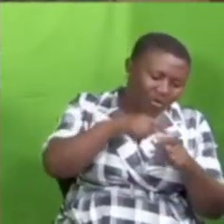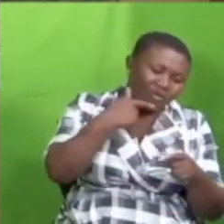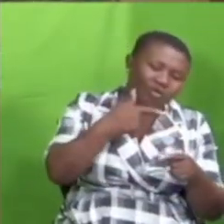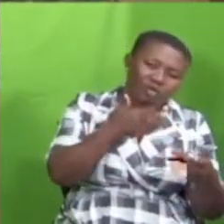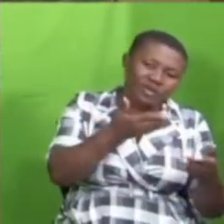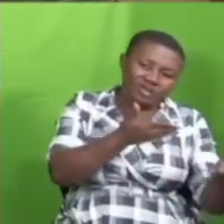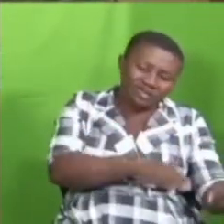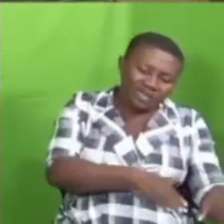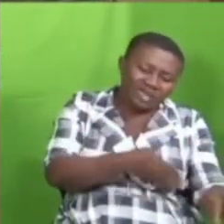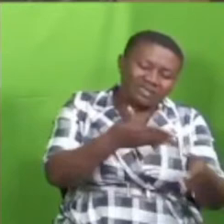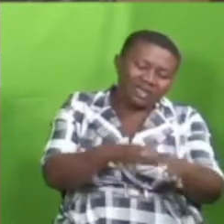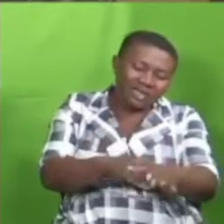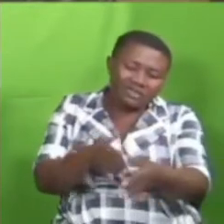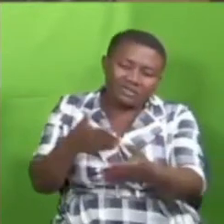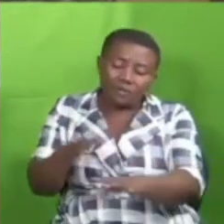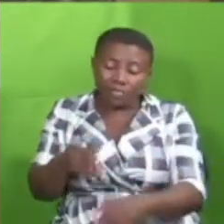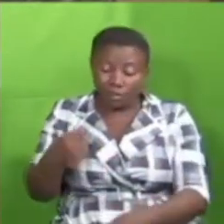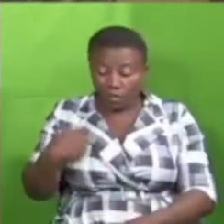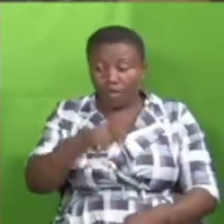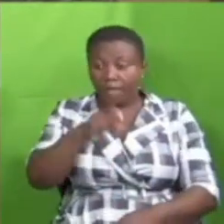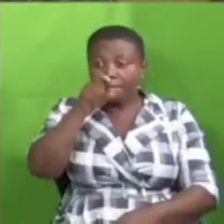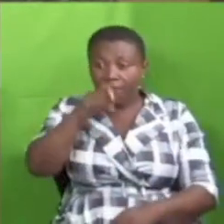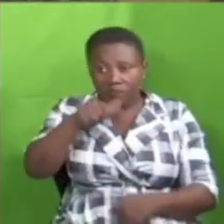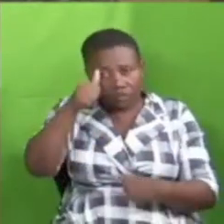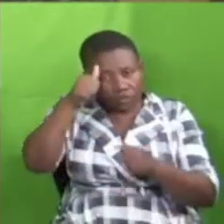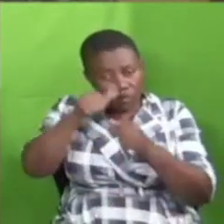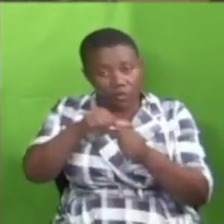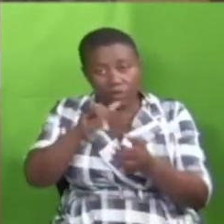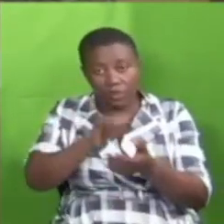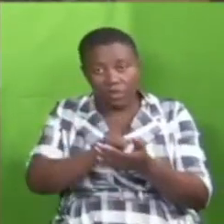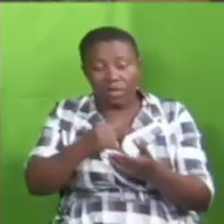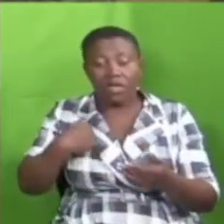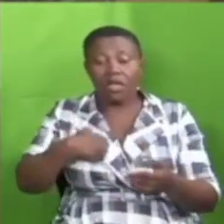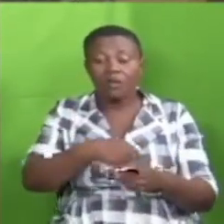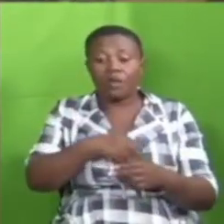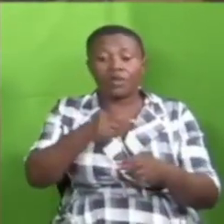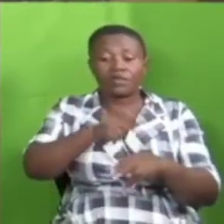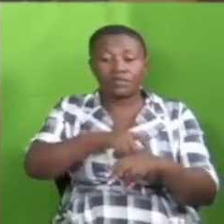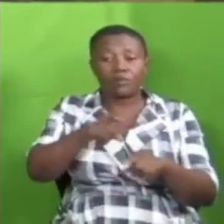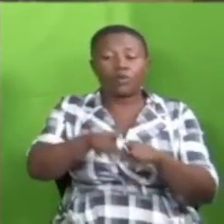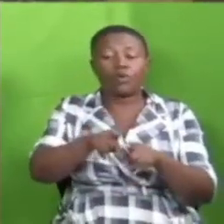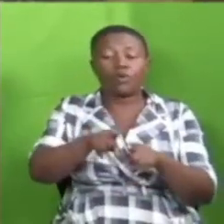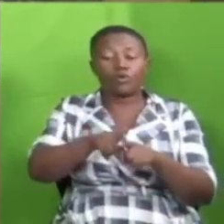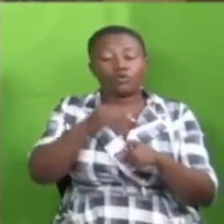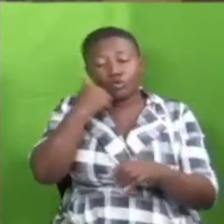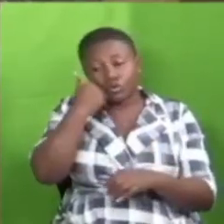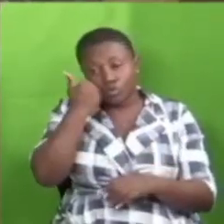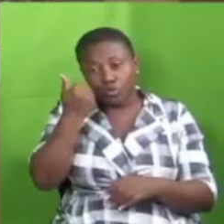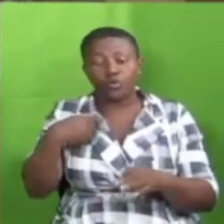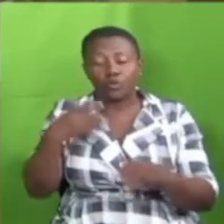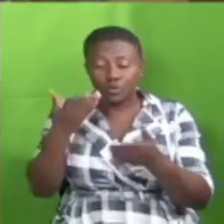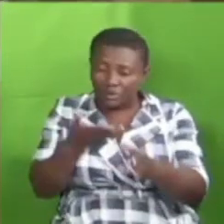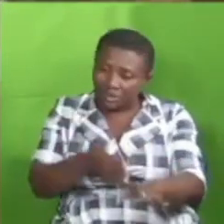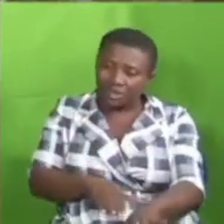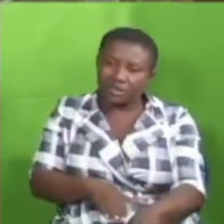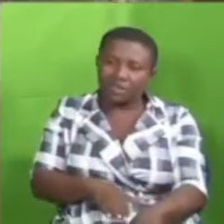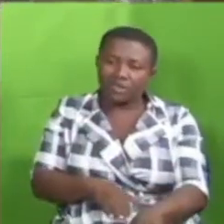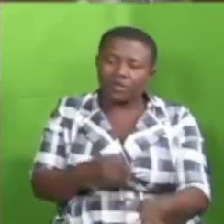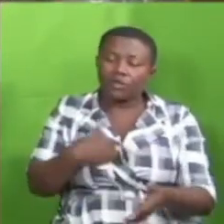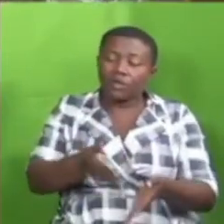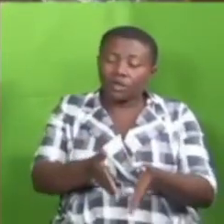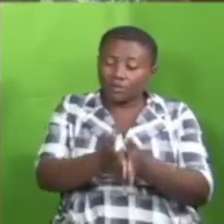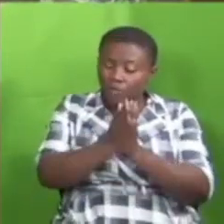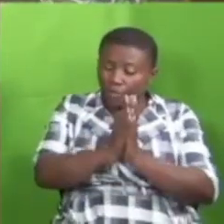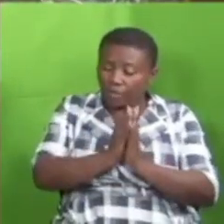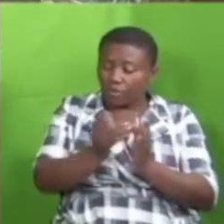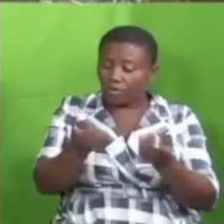including Honorable Pamford, we should remember that our time will also definitely come. And we pray that when our time comes, we